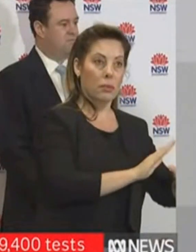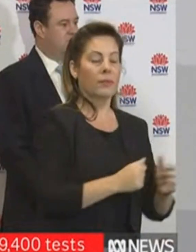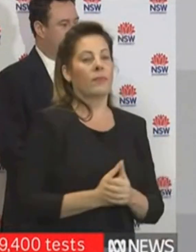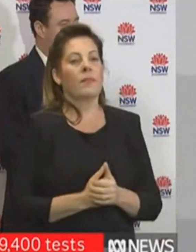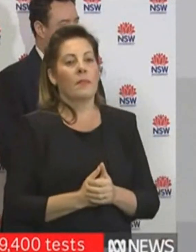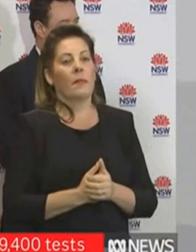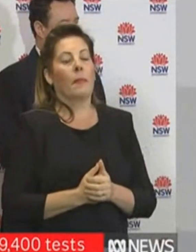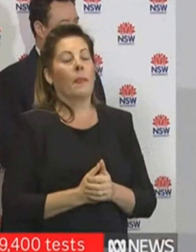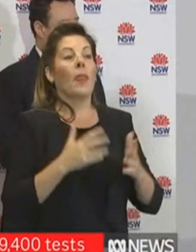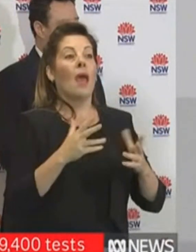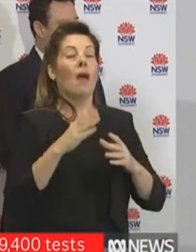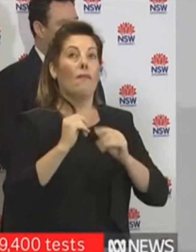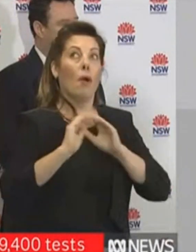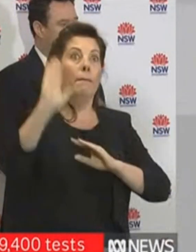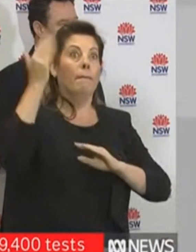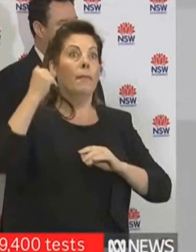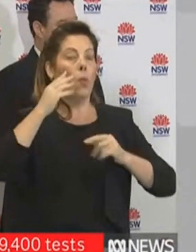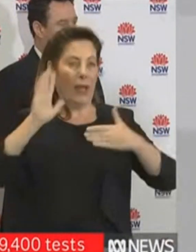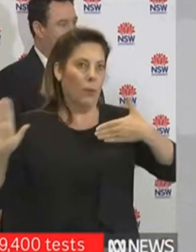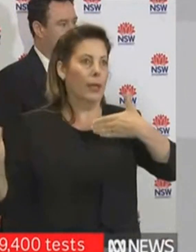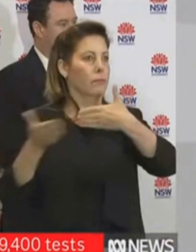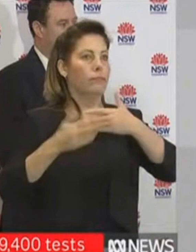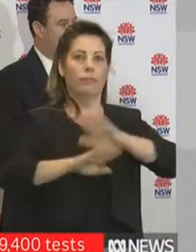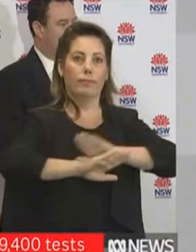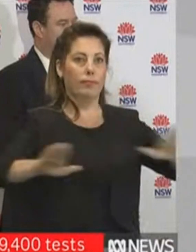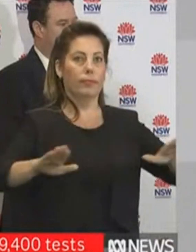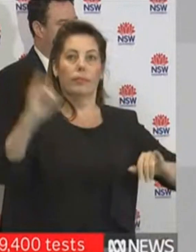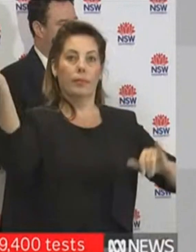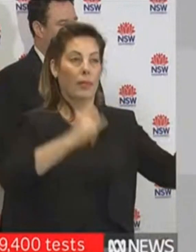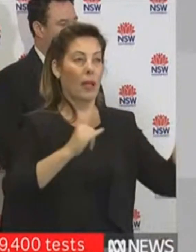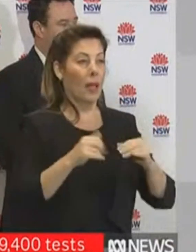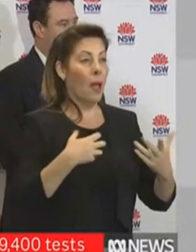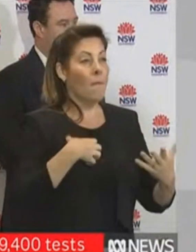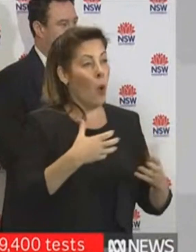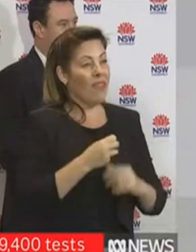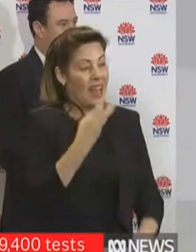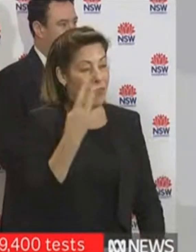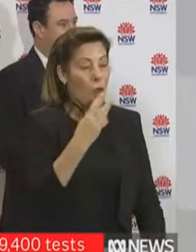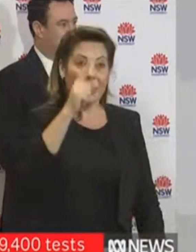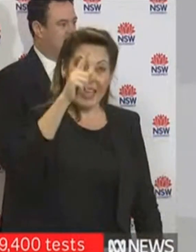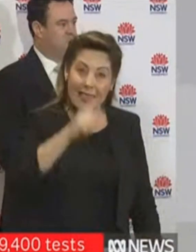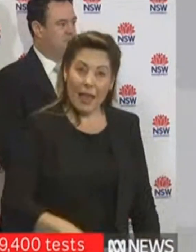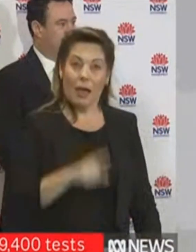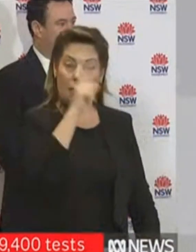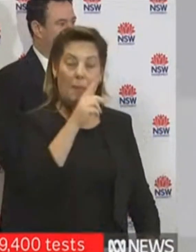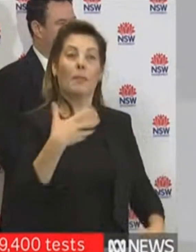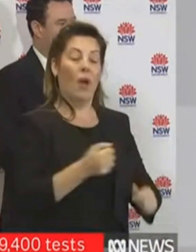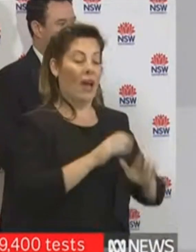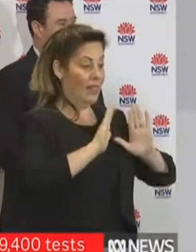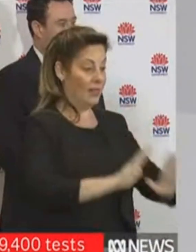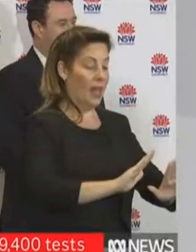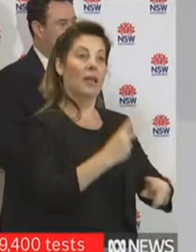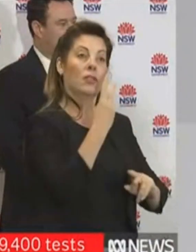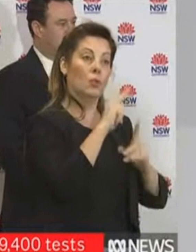had over 13,000 people in hotels in New South Wales. And I want to take this opportunity to thank Minister Ayres, who I charged with